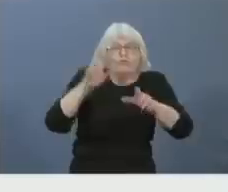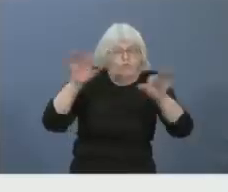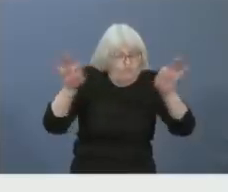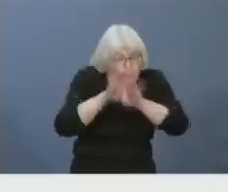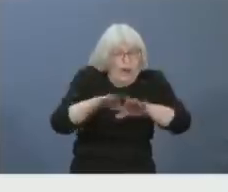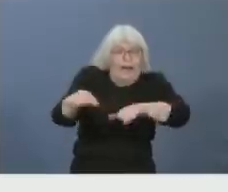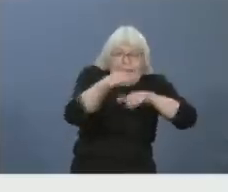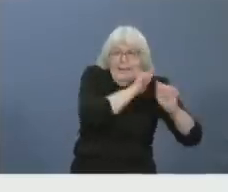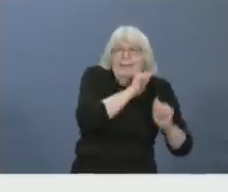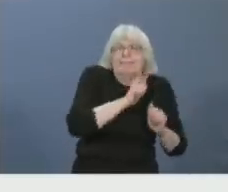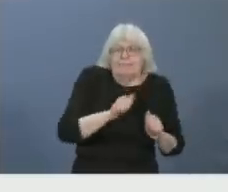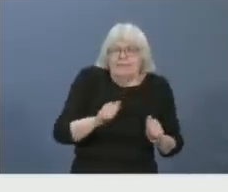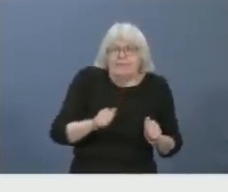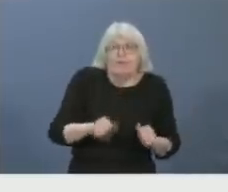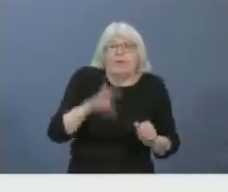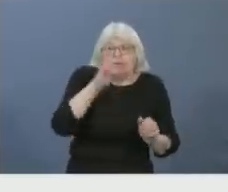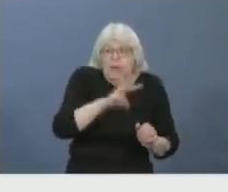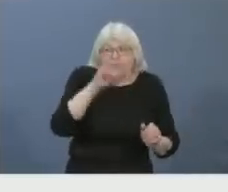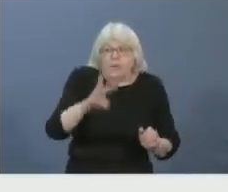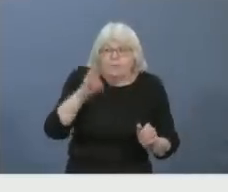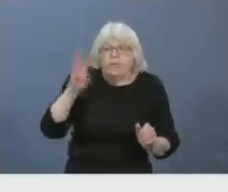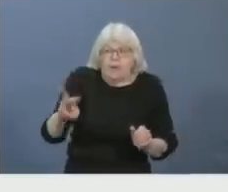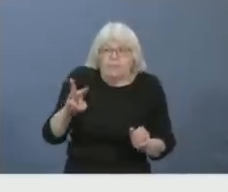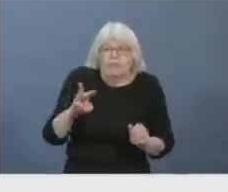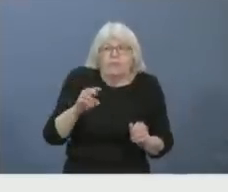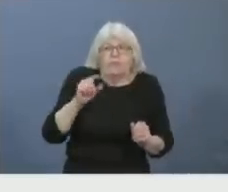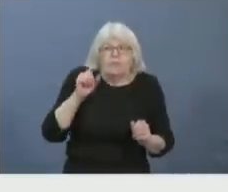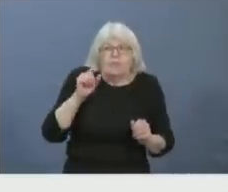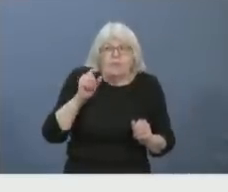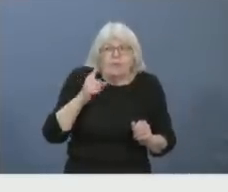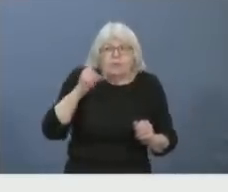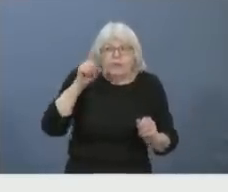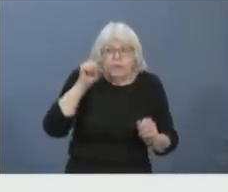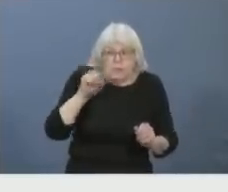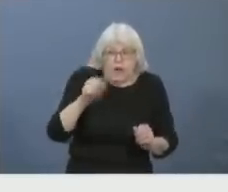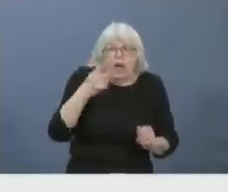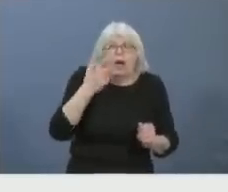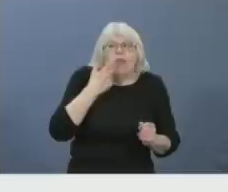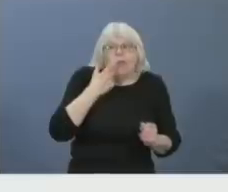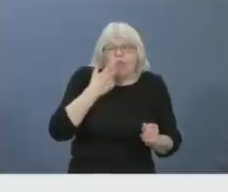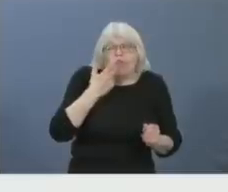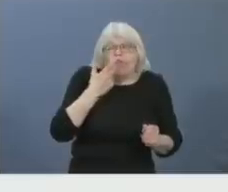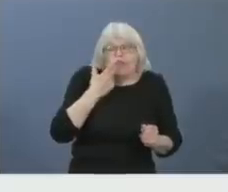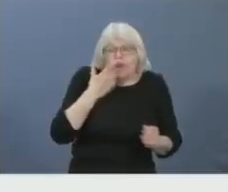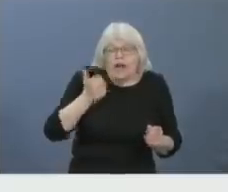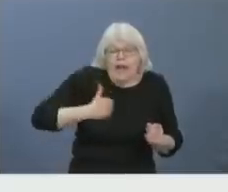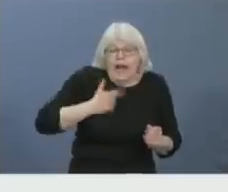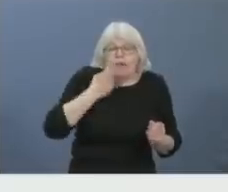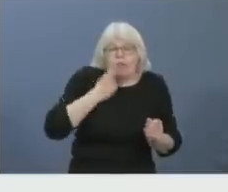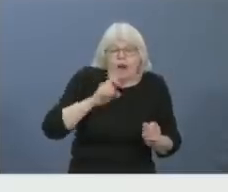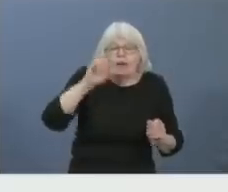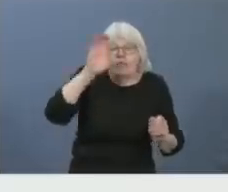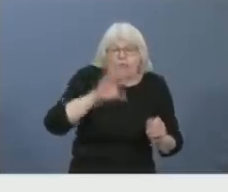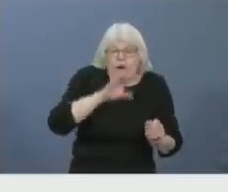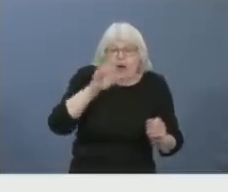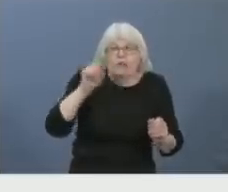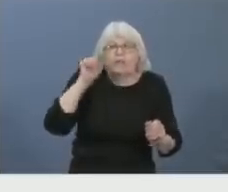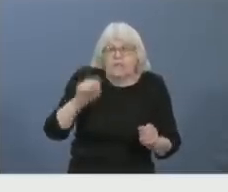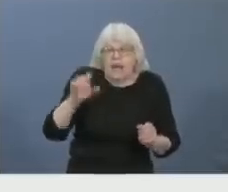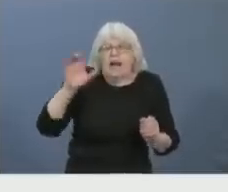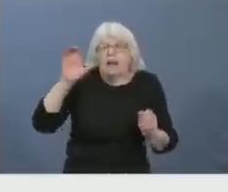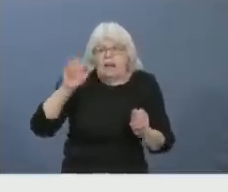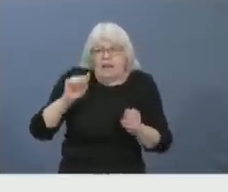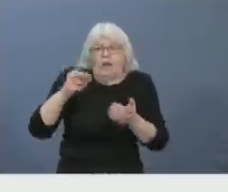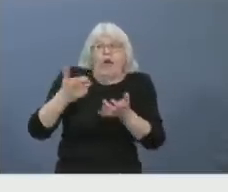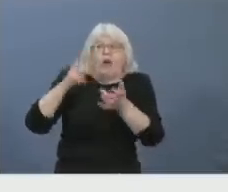www.redcross.ca to look for the information. You'll see it on the main page of how you can register with the Canadian Red Cross so that we can proceed with